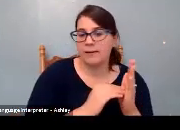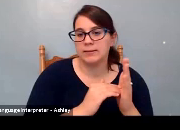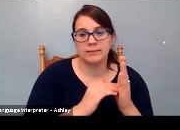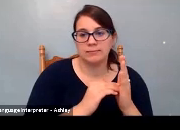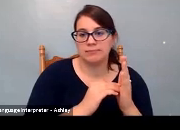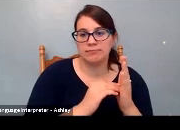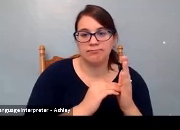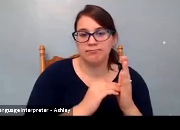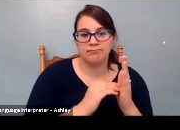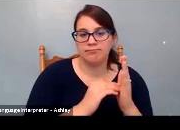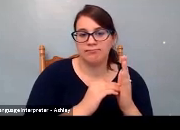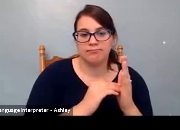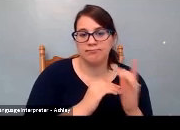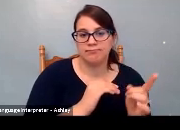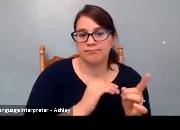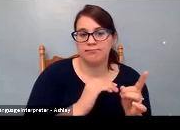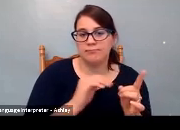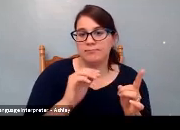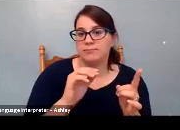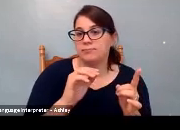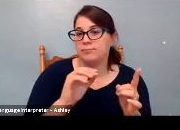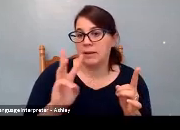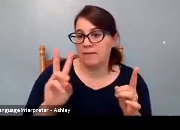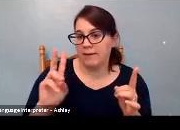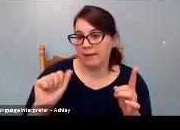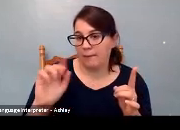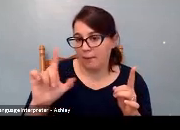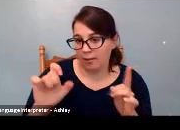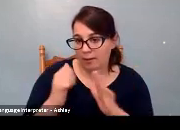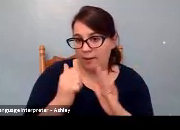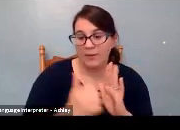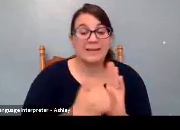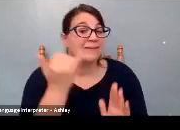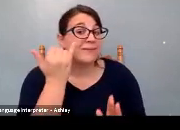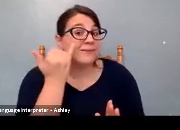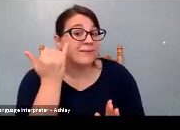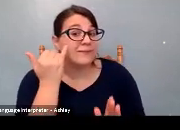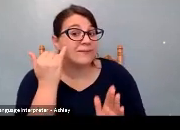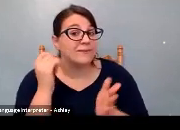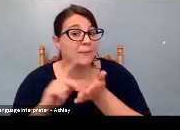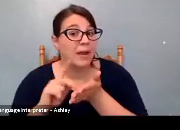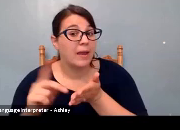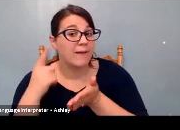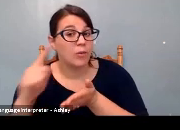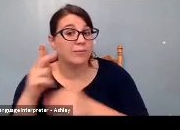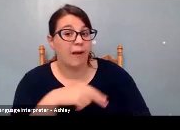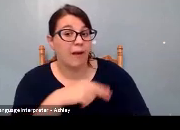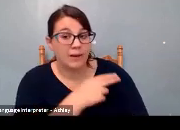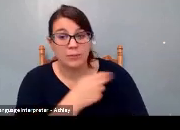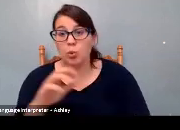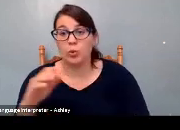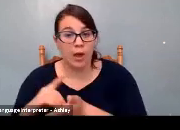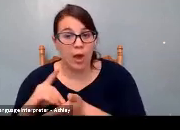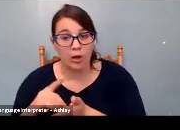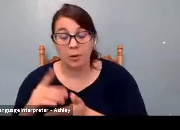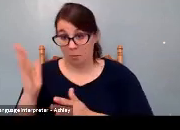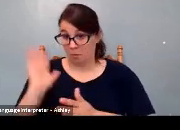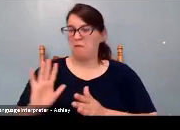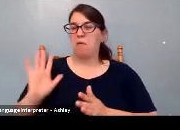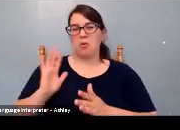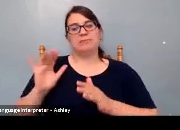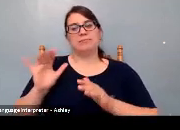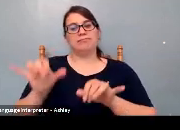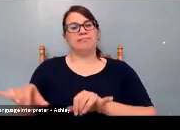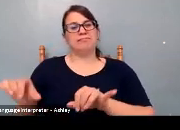medical expenses that were paid on behalf of the beneficiary. Now, this was standard internal policy, but now it's actually